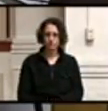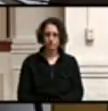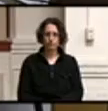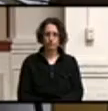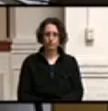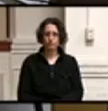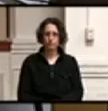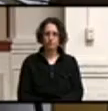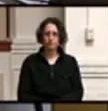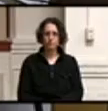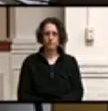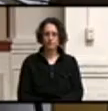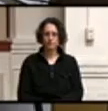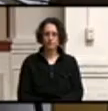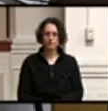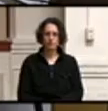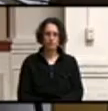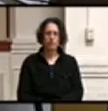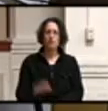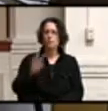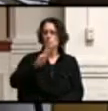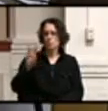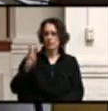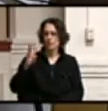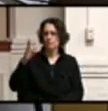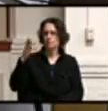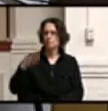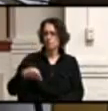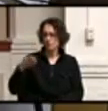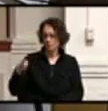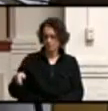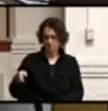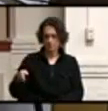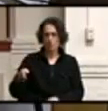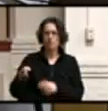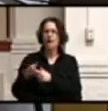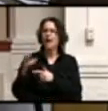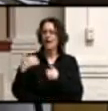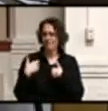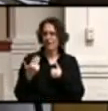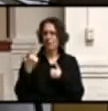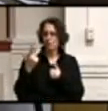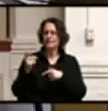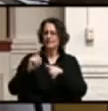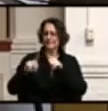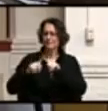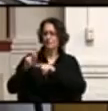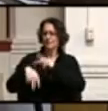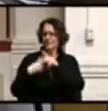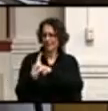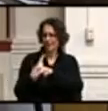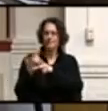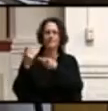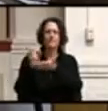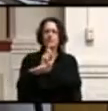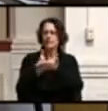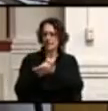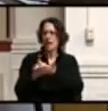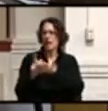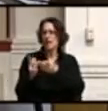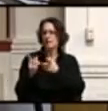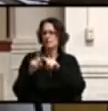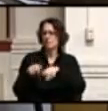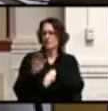schematic design, design development, and then construction documents. Those are the three major categories. And West